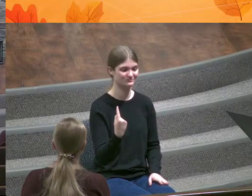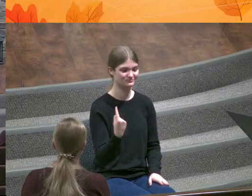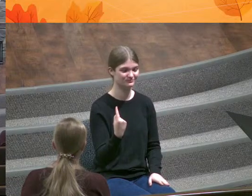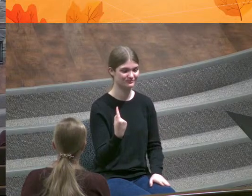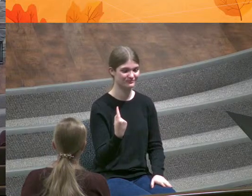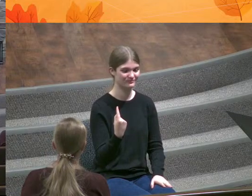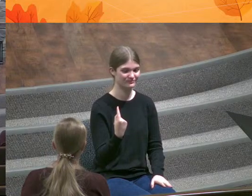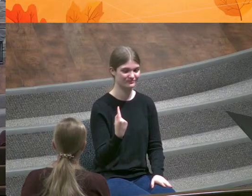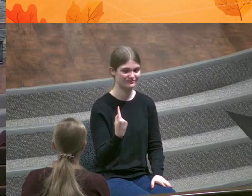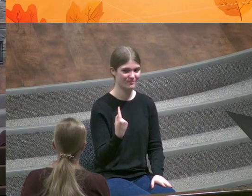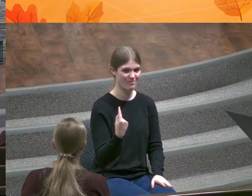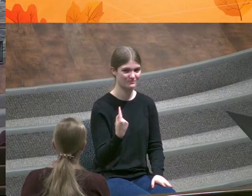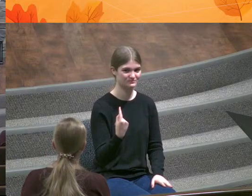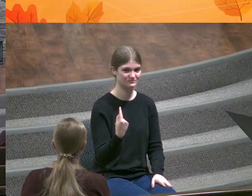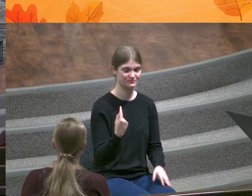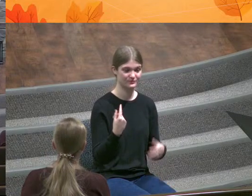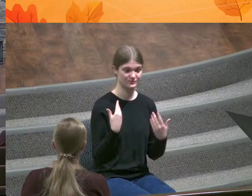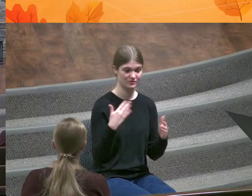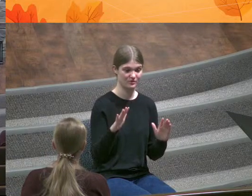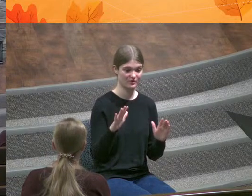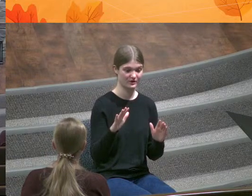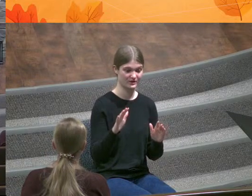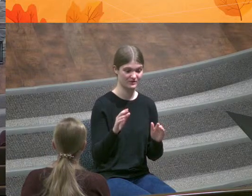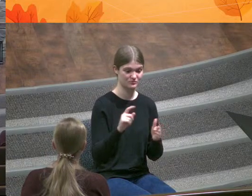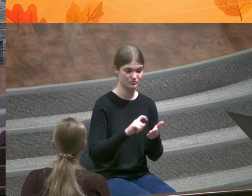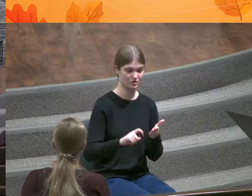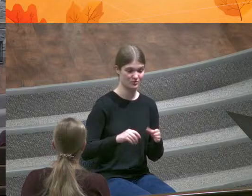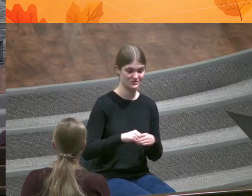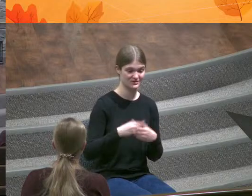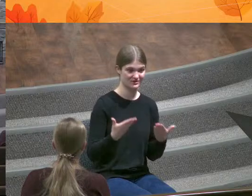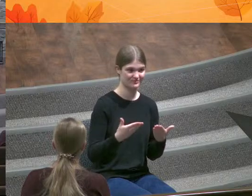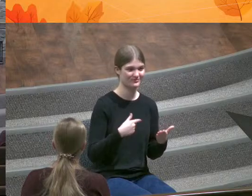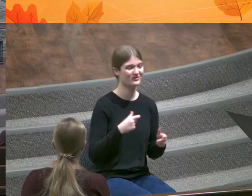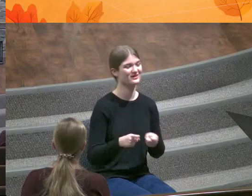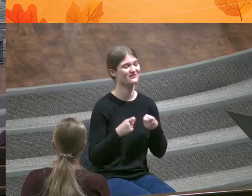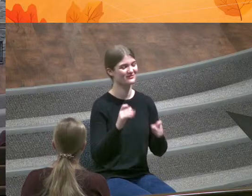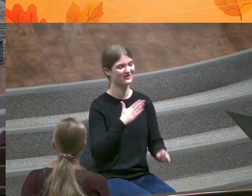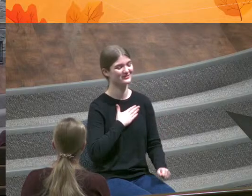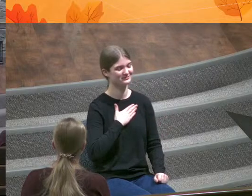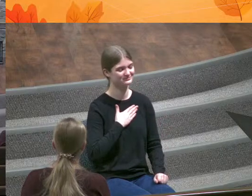Hey, there are already little outlines drawn in here and stuff. I'll give you mine.